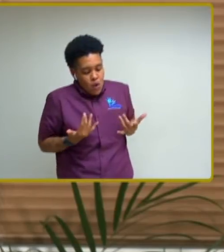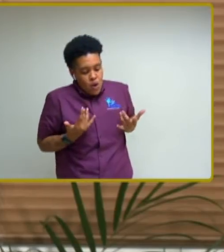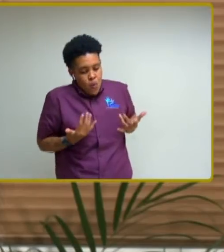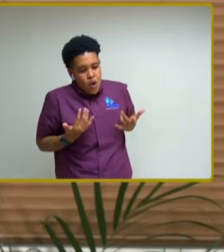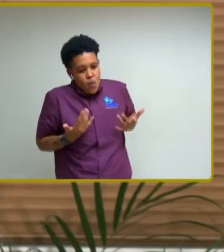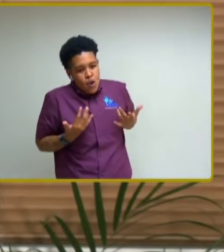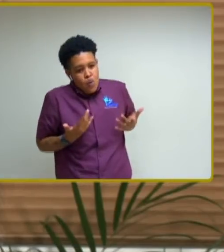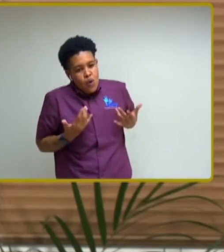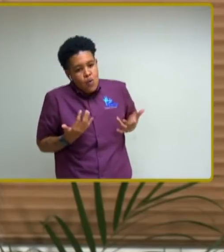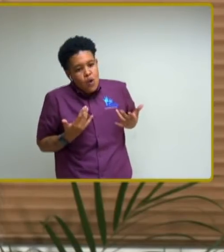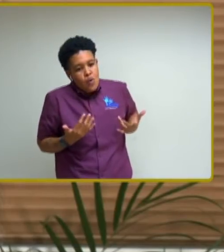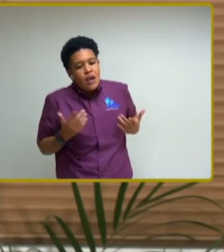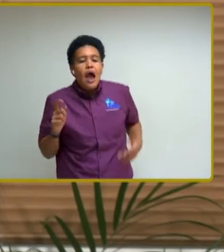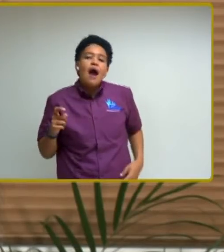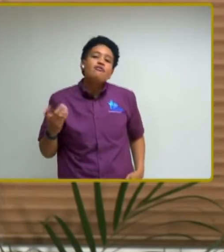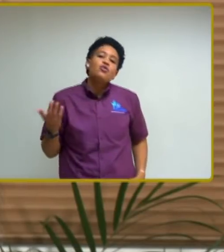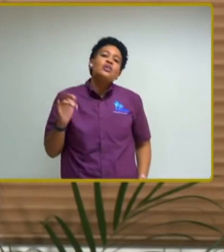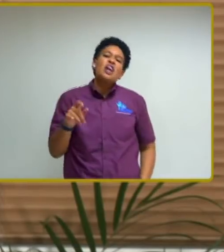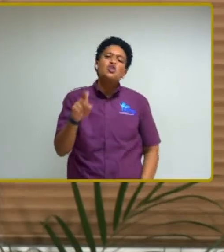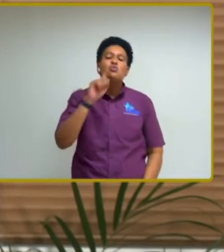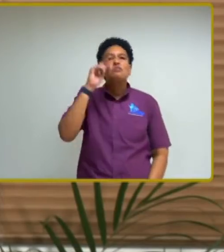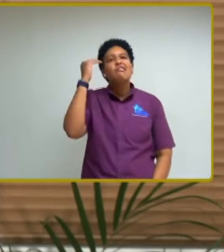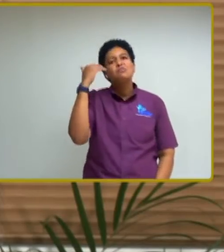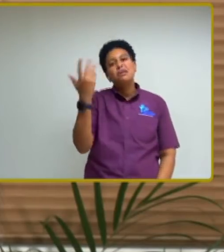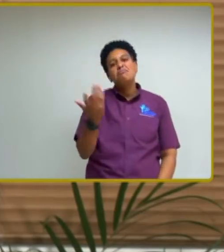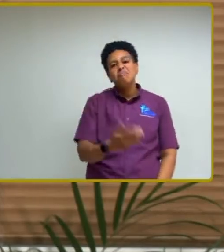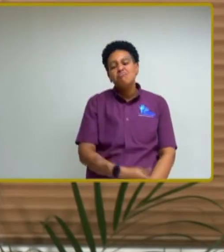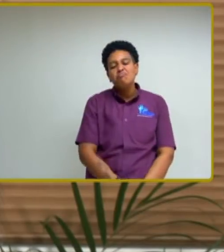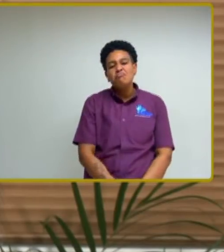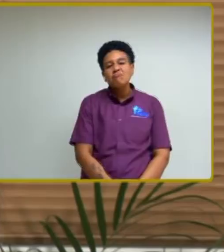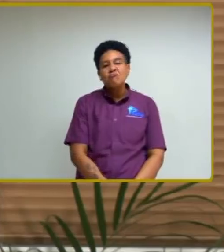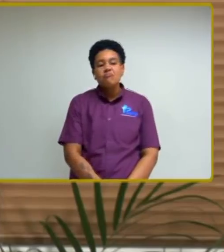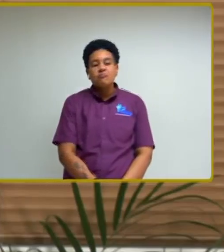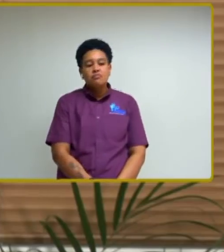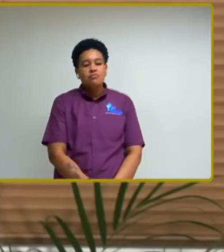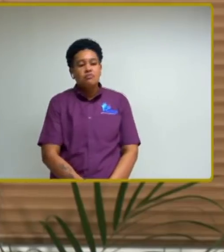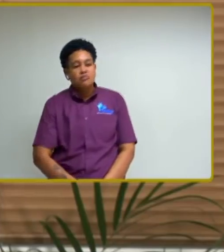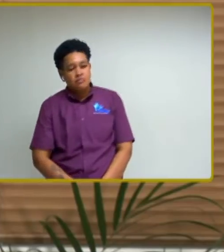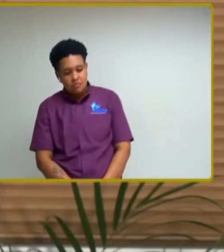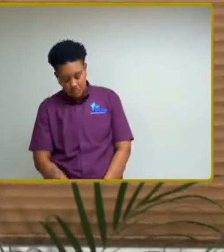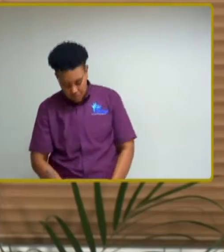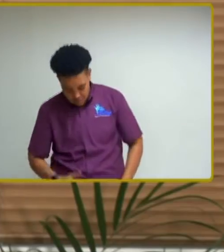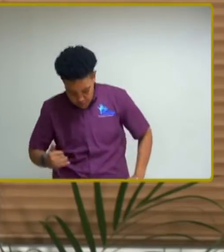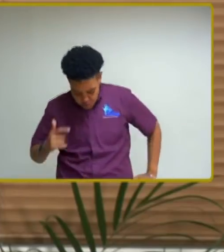than normal. And that should be expected. Thank you, Minister.